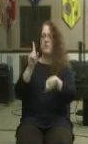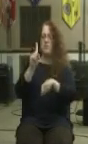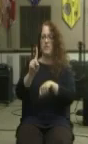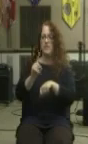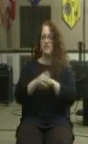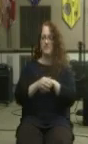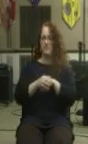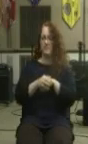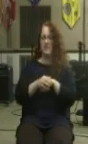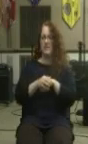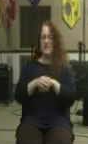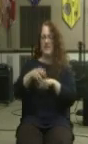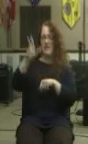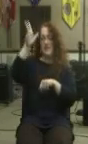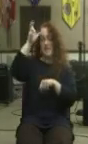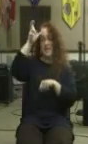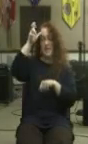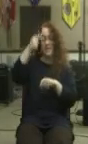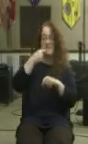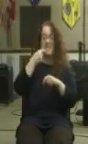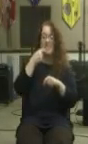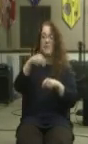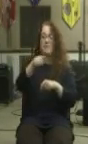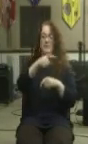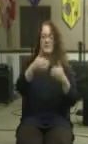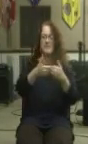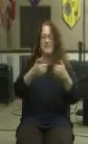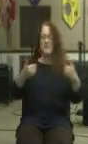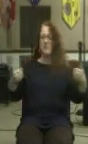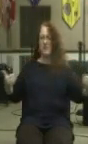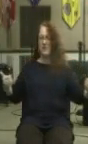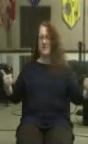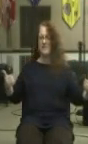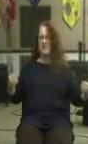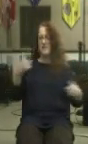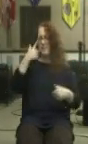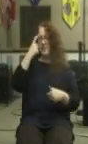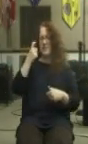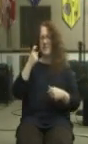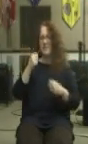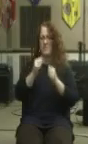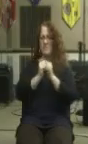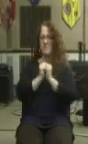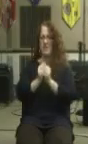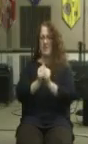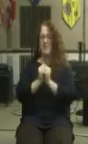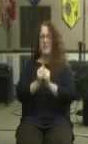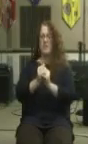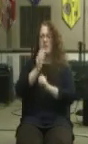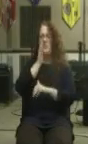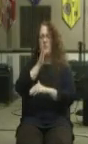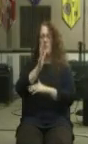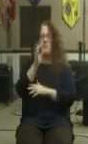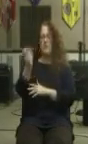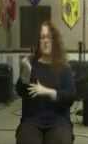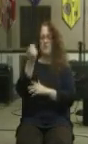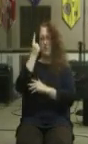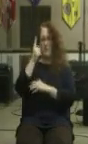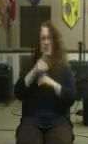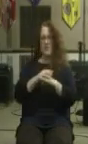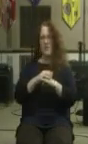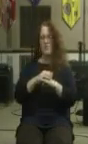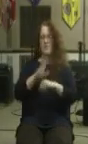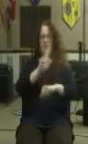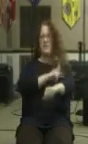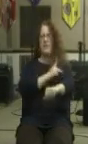one. And the enemy said, let me separate them, because if they come together, they